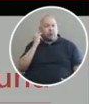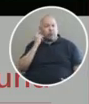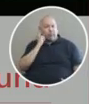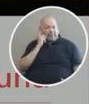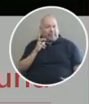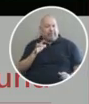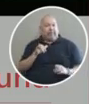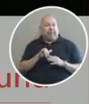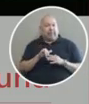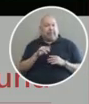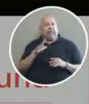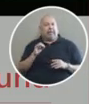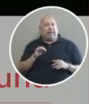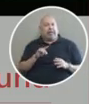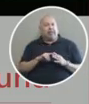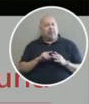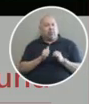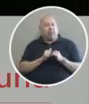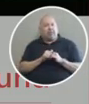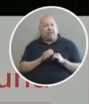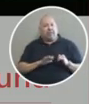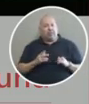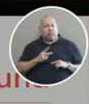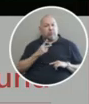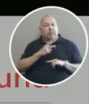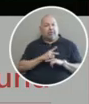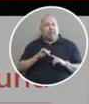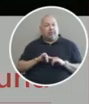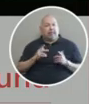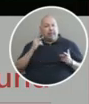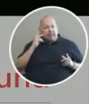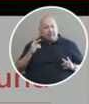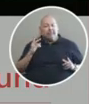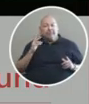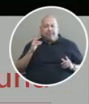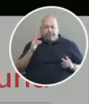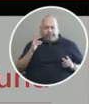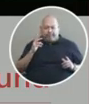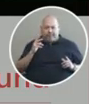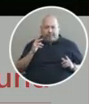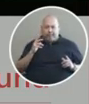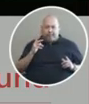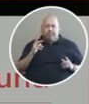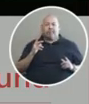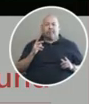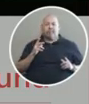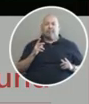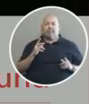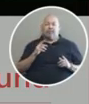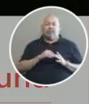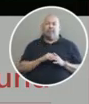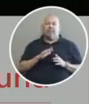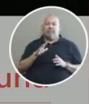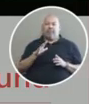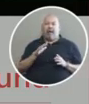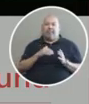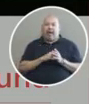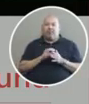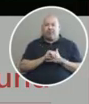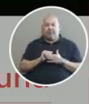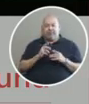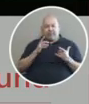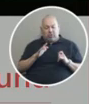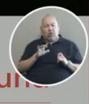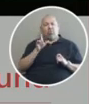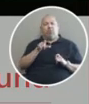did this. And just within 2 days, they saw the grants of up to $5,000 that they had allotted. They